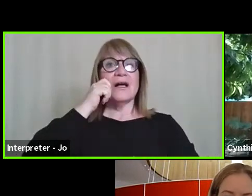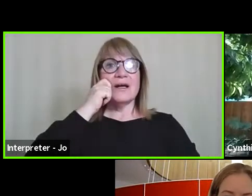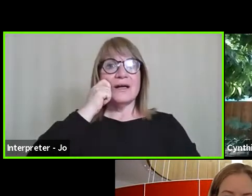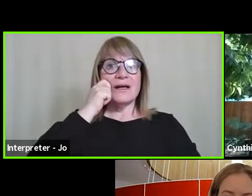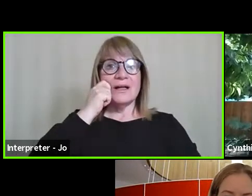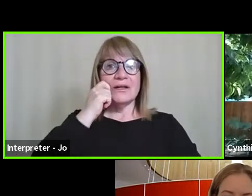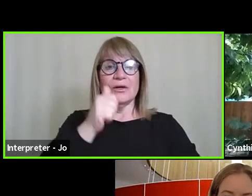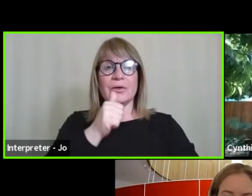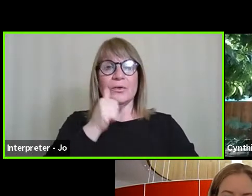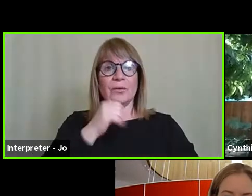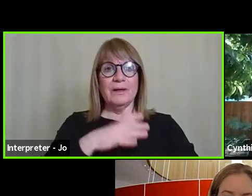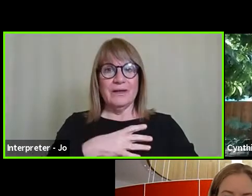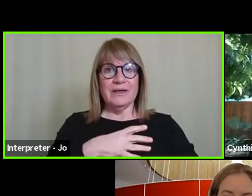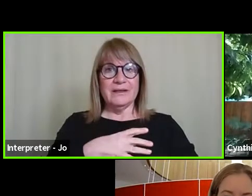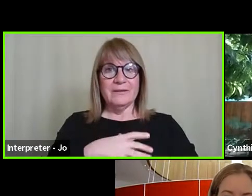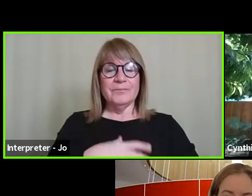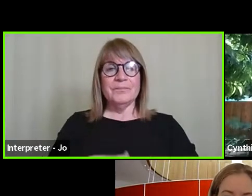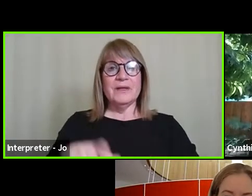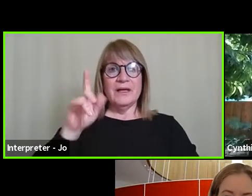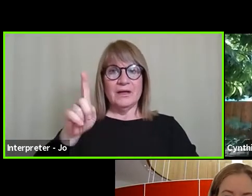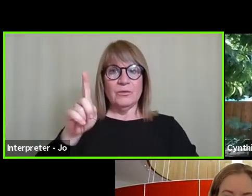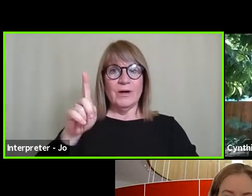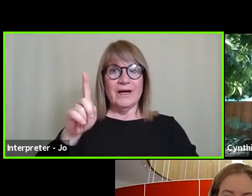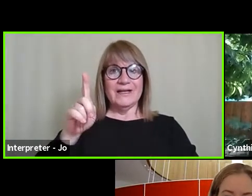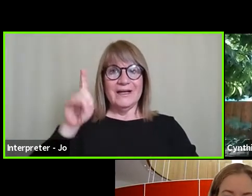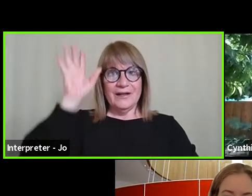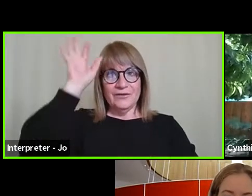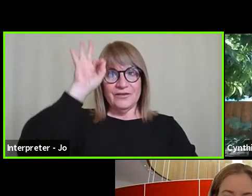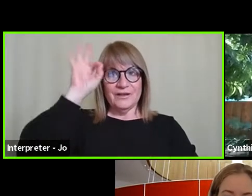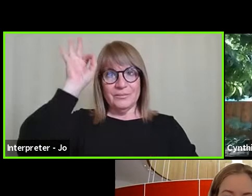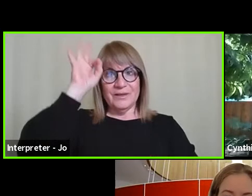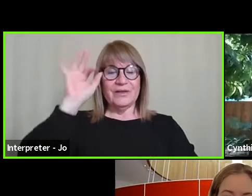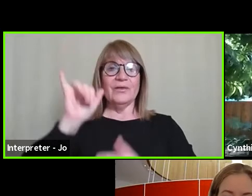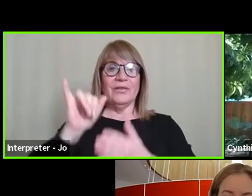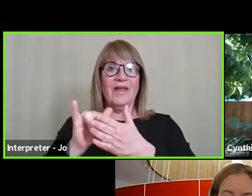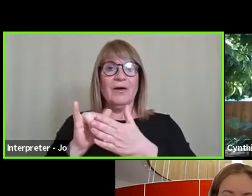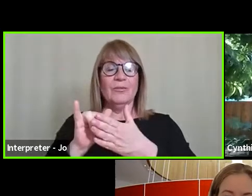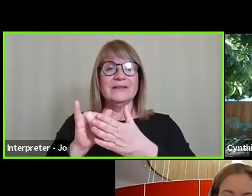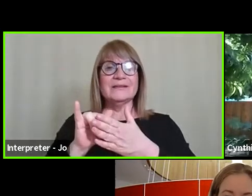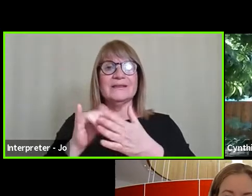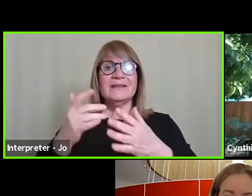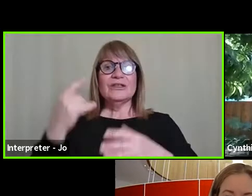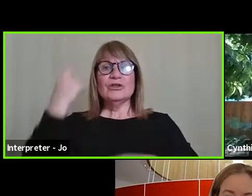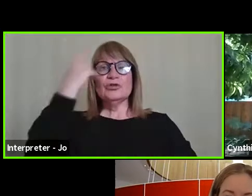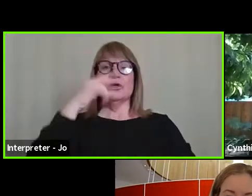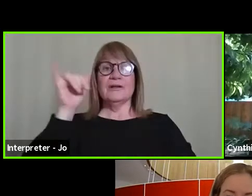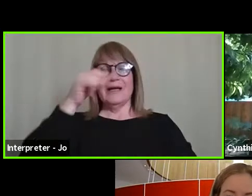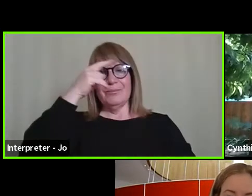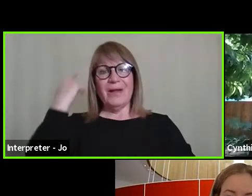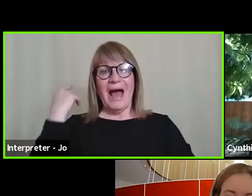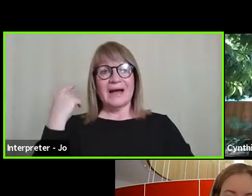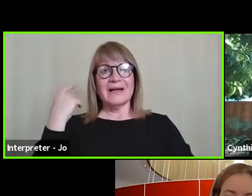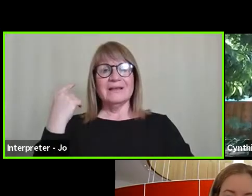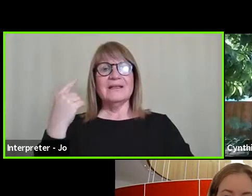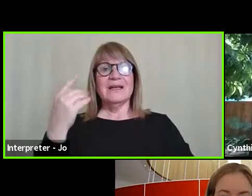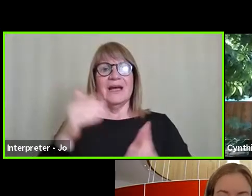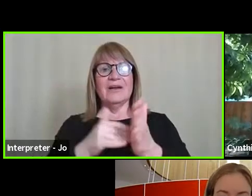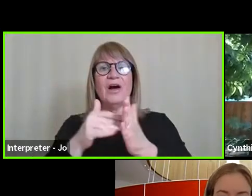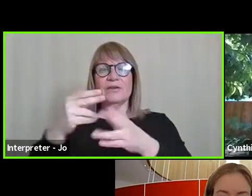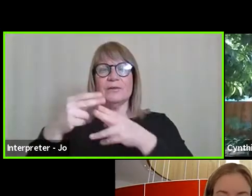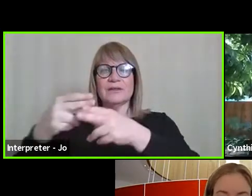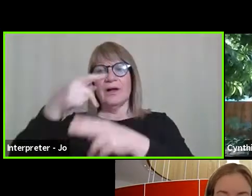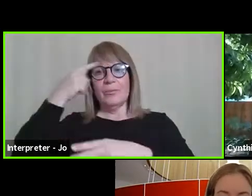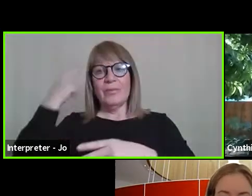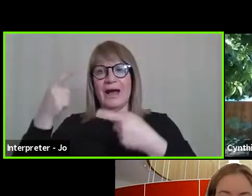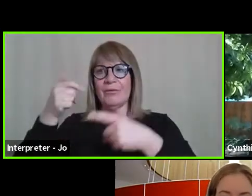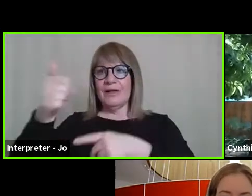filipina who presented as black and was often mislabeled as black when she was in prison and then one person of color